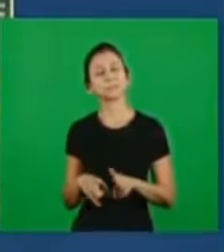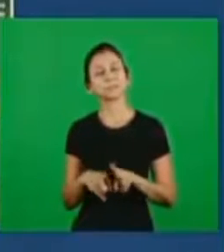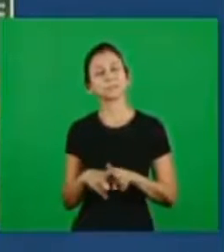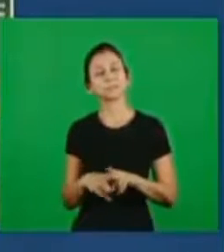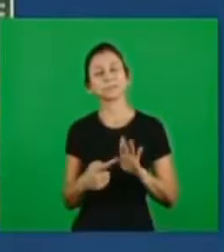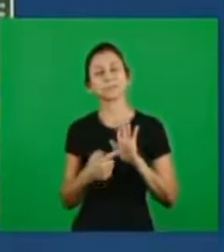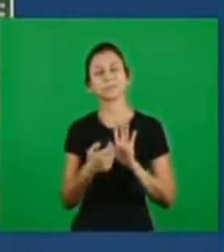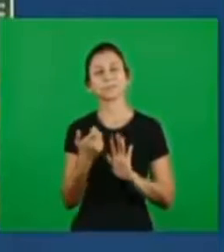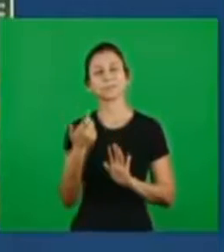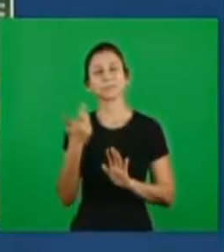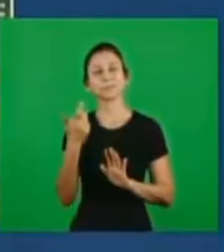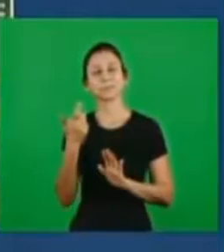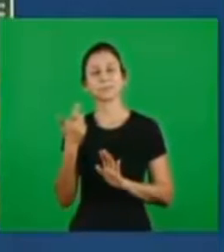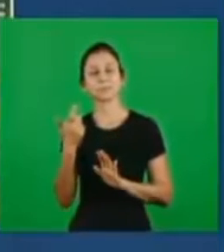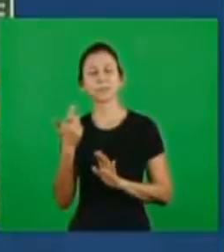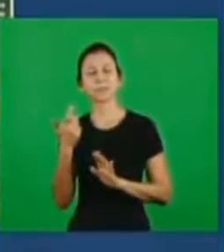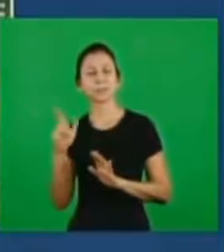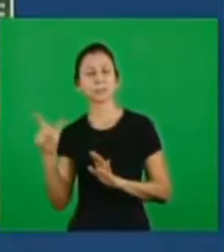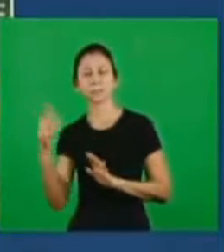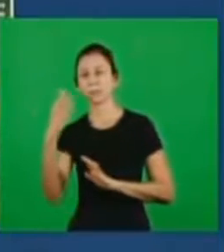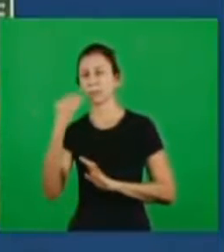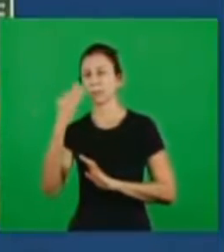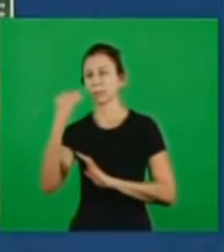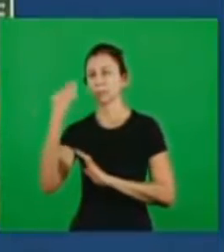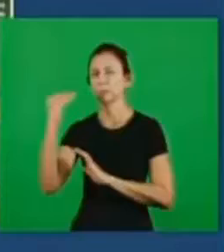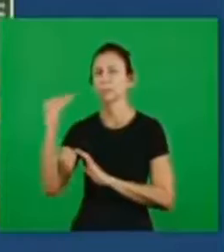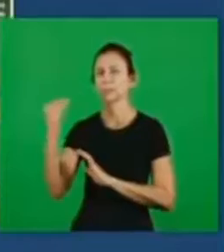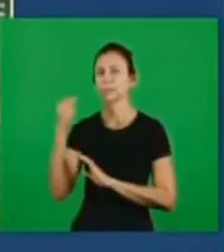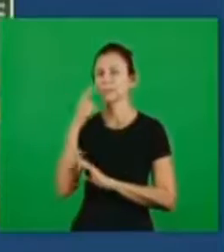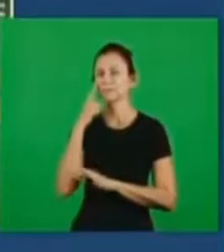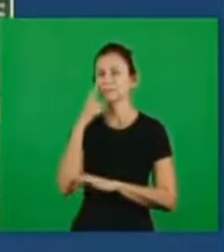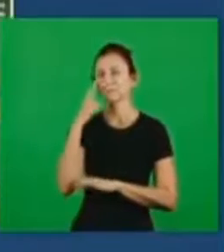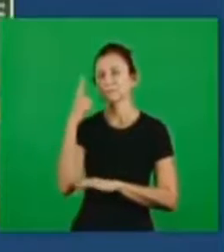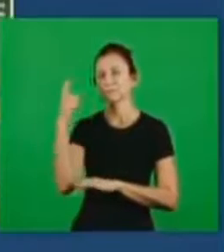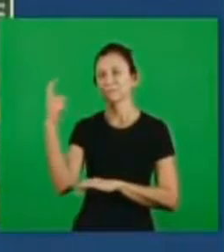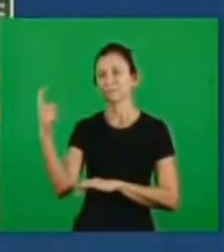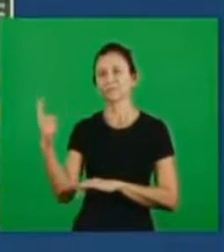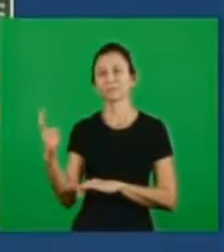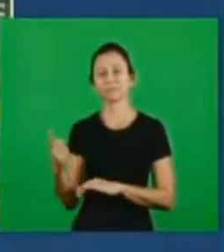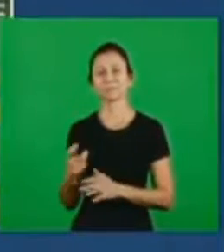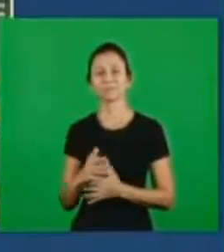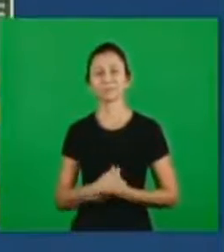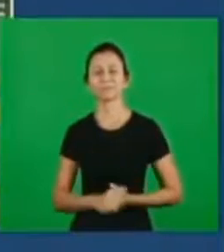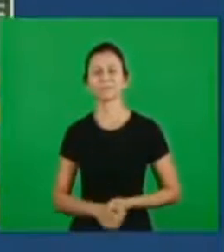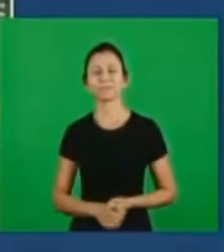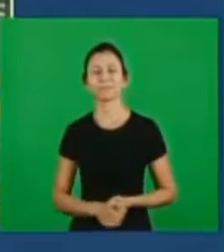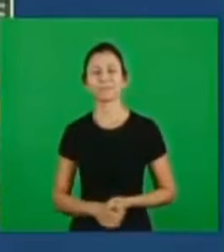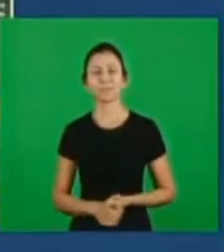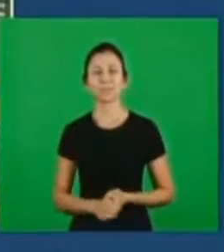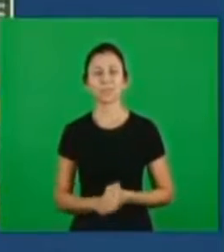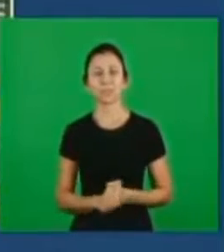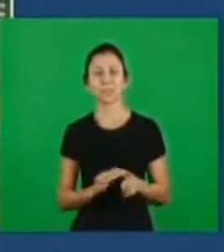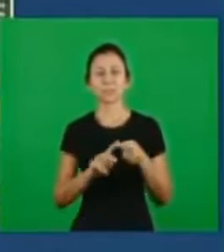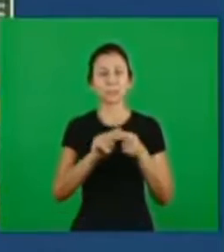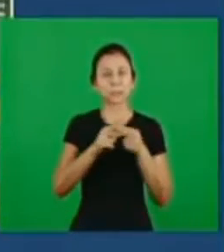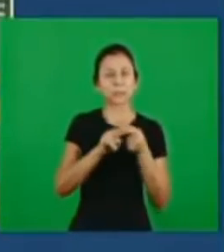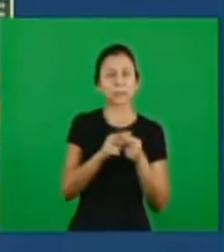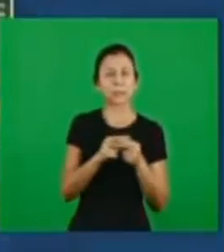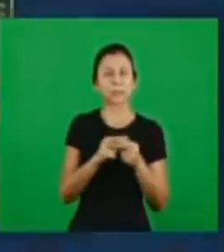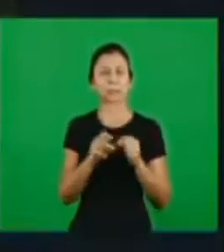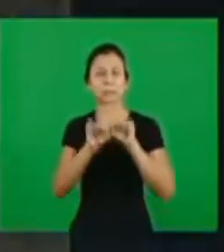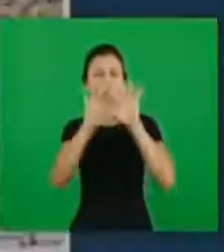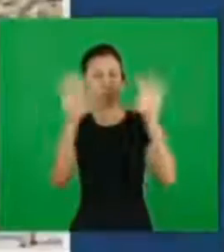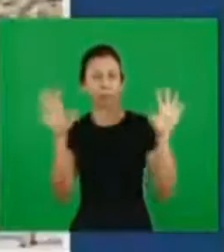now, other photographs, they're here, now reproduced